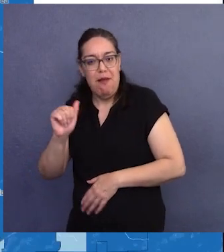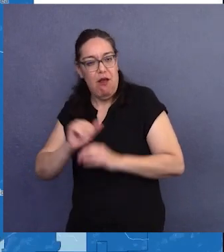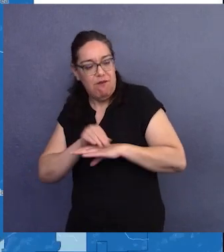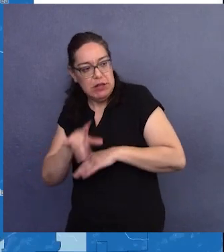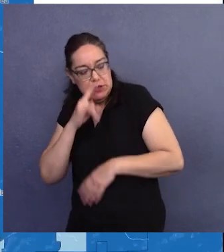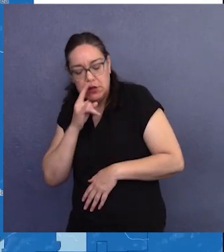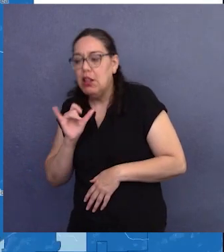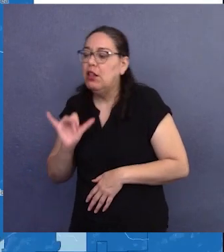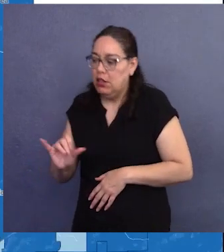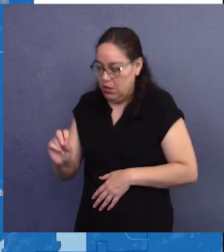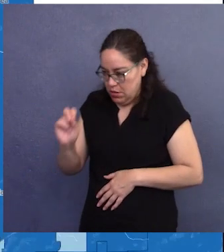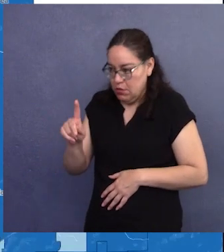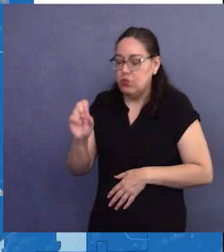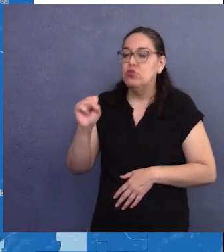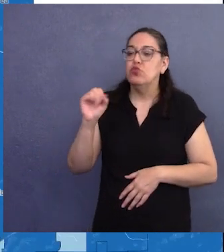the